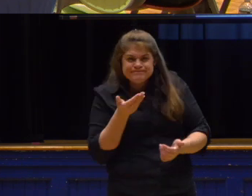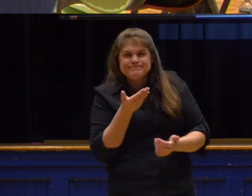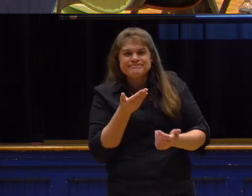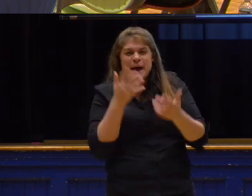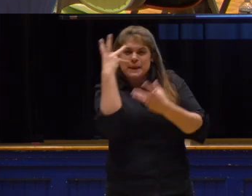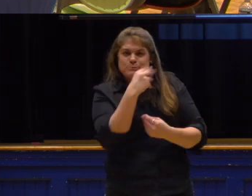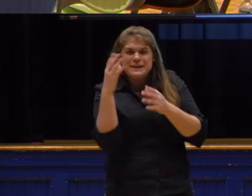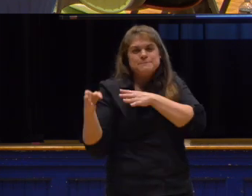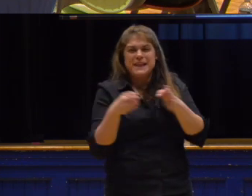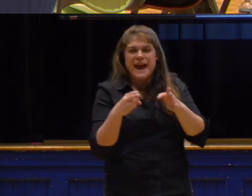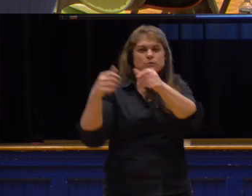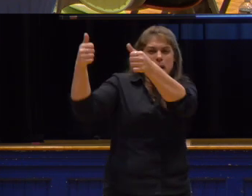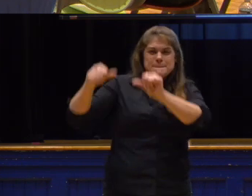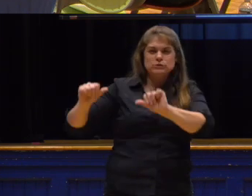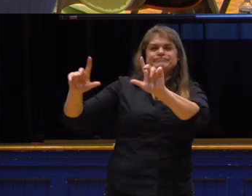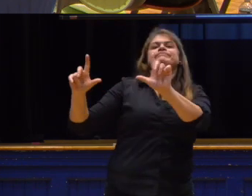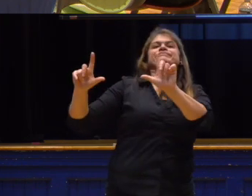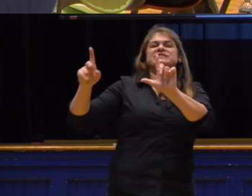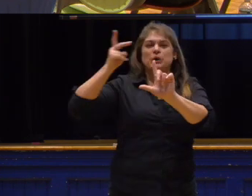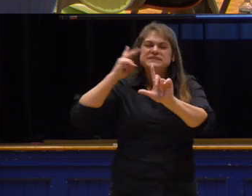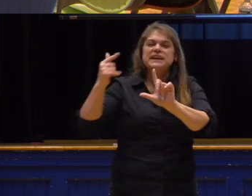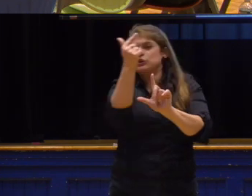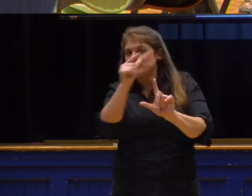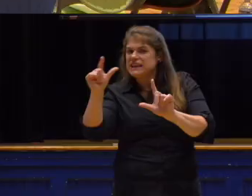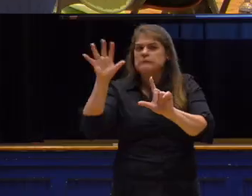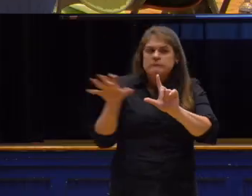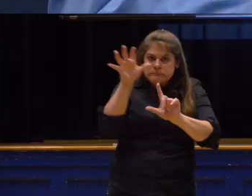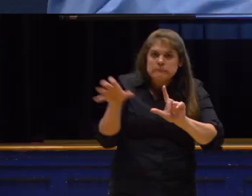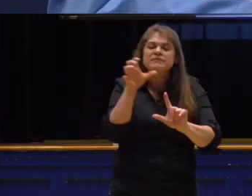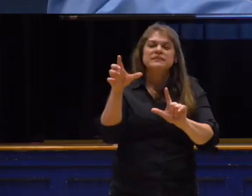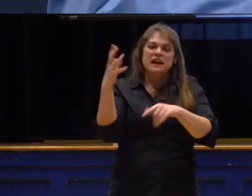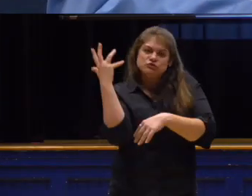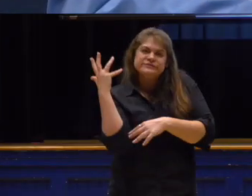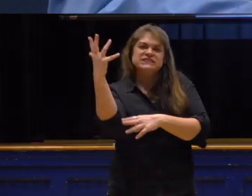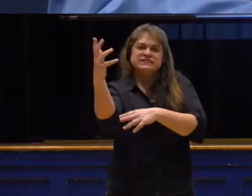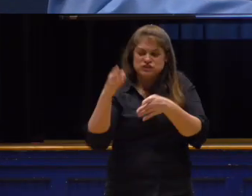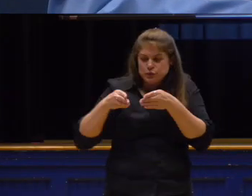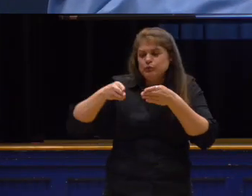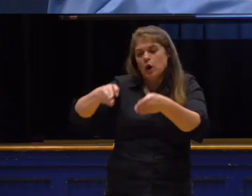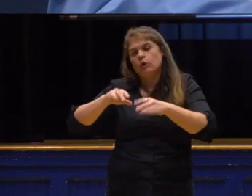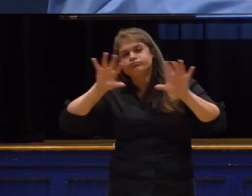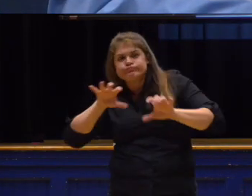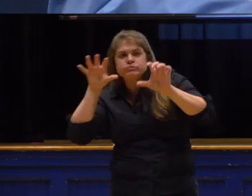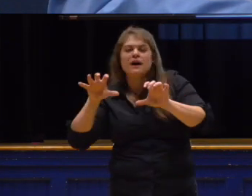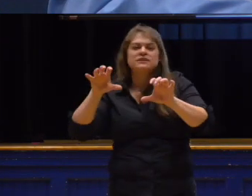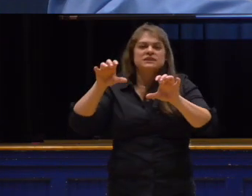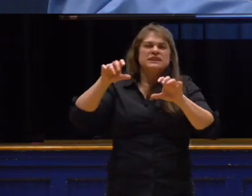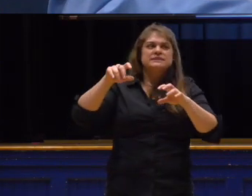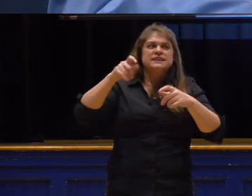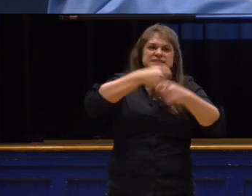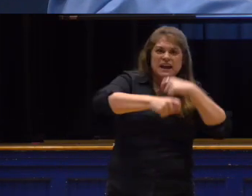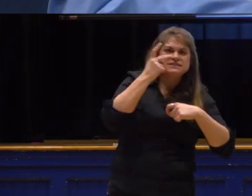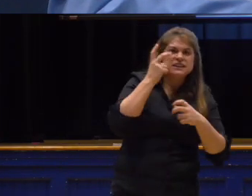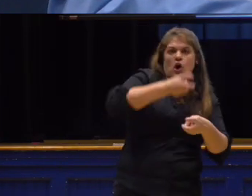plan posted, so when everybody looks at it real quick, yeah, you'll see the green, you'll see the landscape, you'll see the road, rather than looking